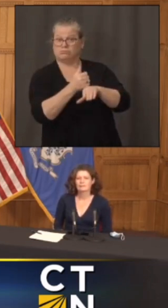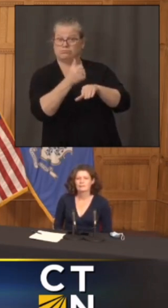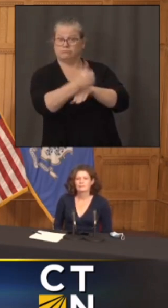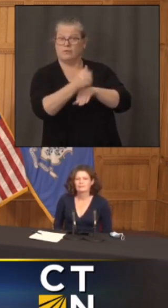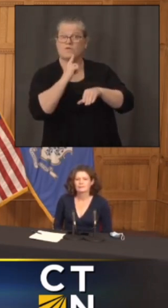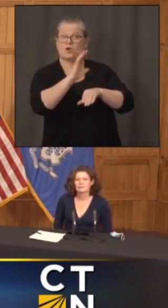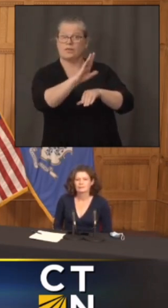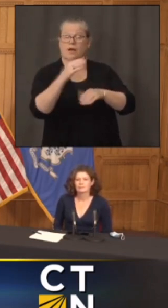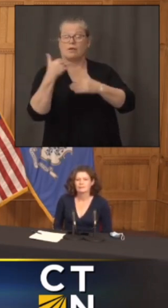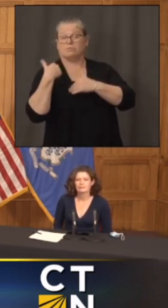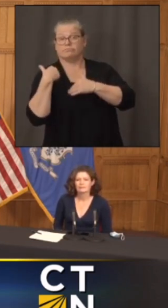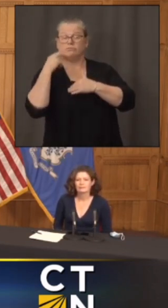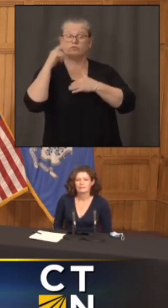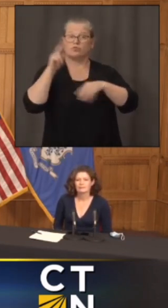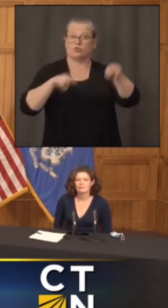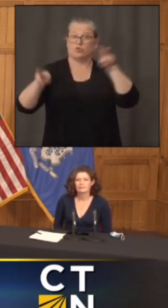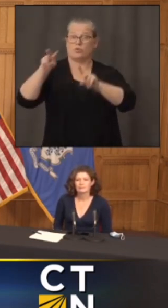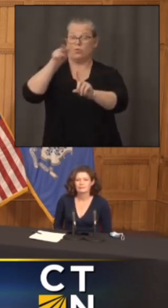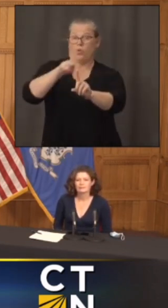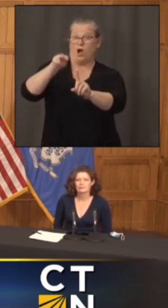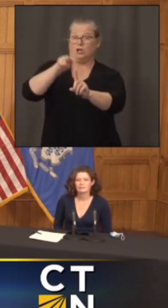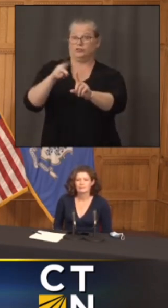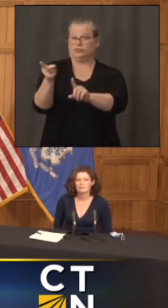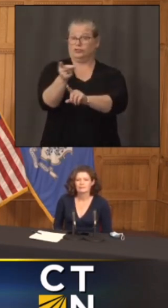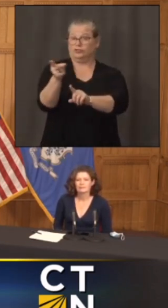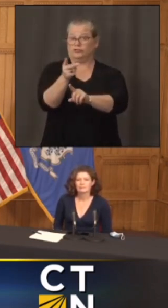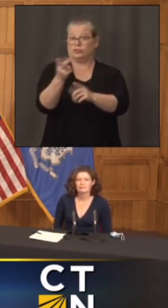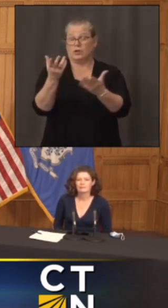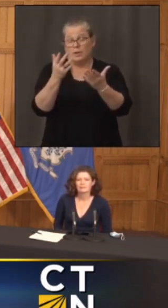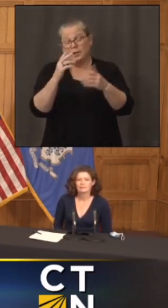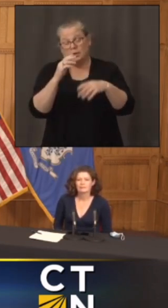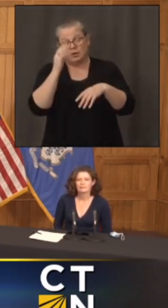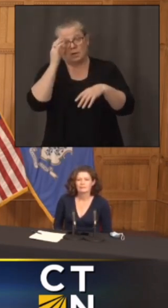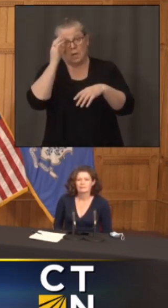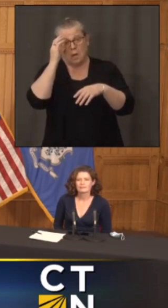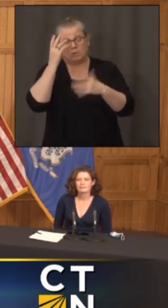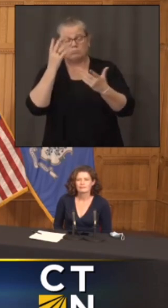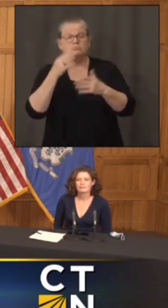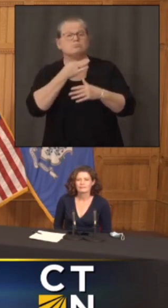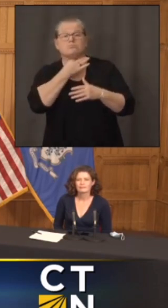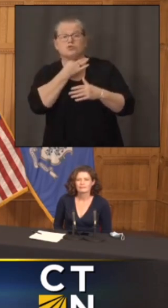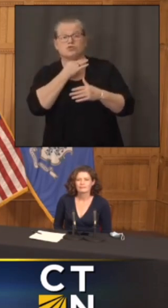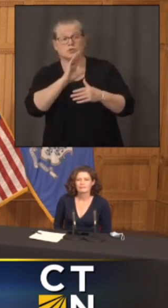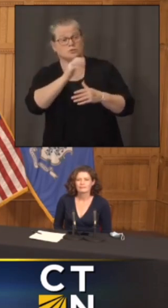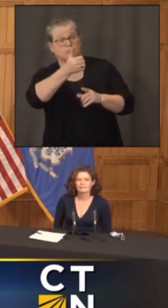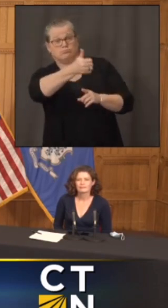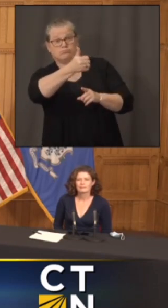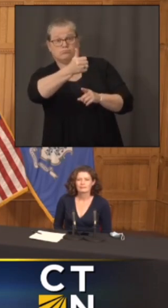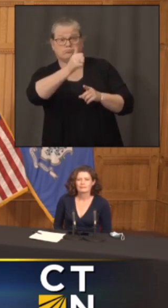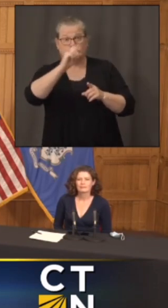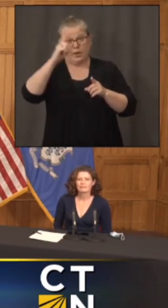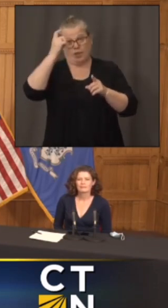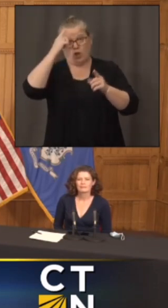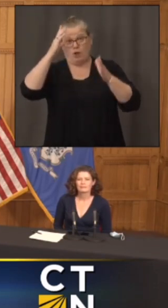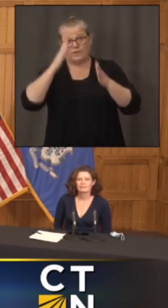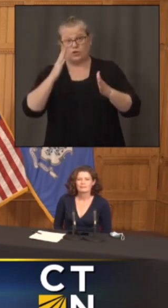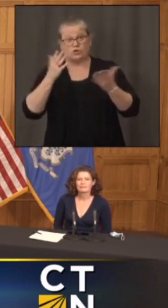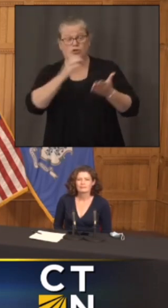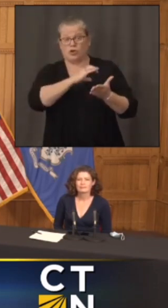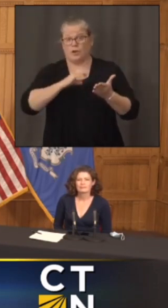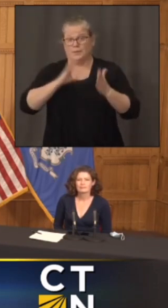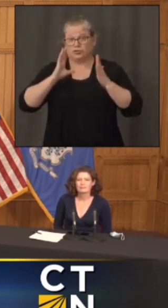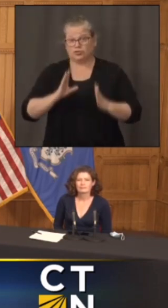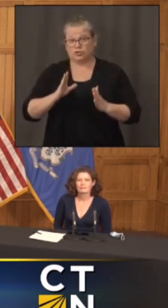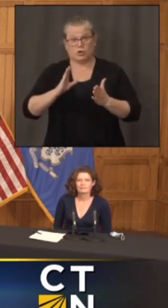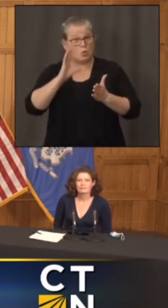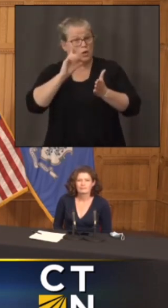branch of co-equal branch of government, can look into it. But what is this administration going to do? What are you, Commissioner Dykes? Are you going to be